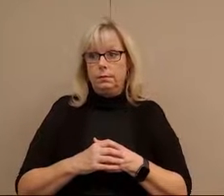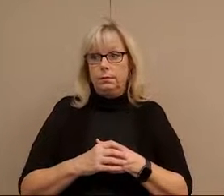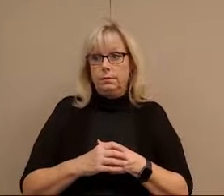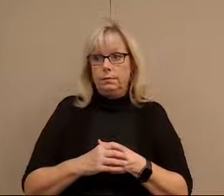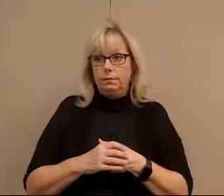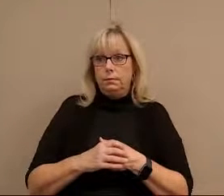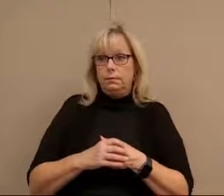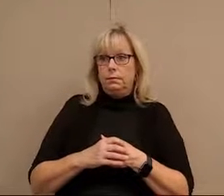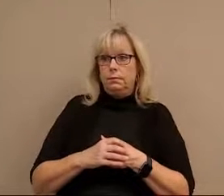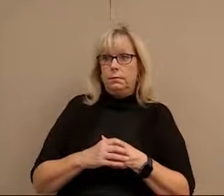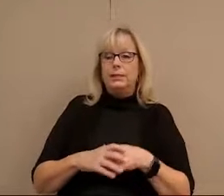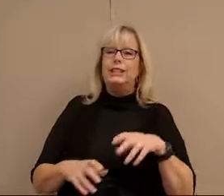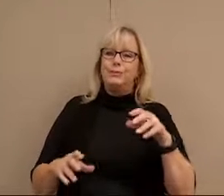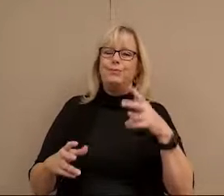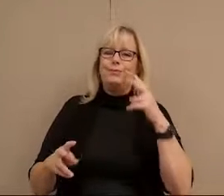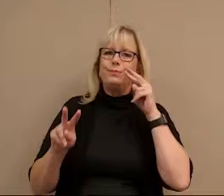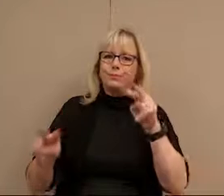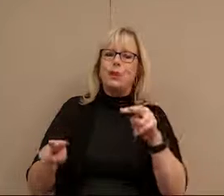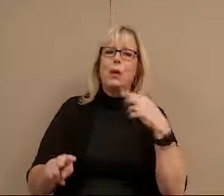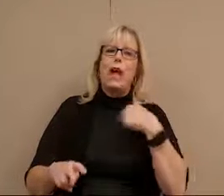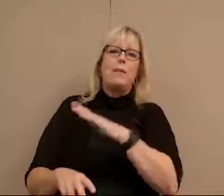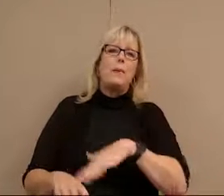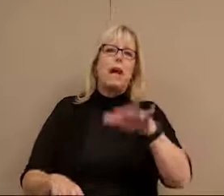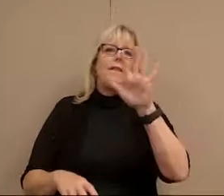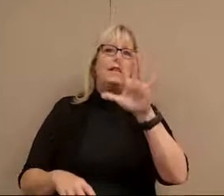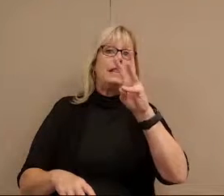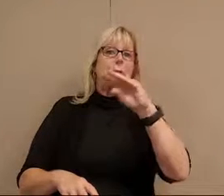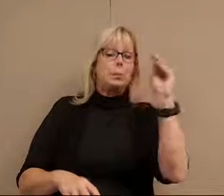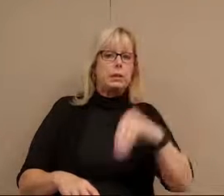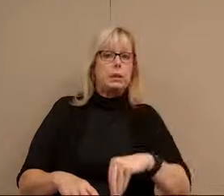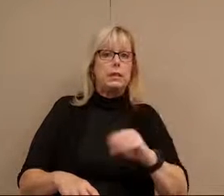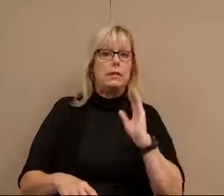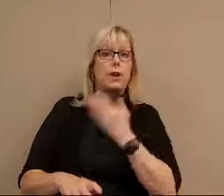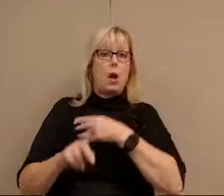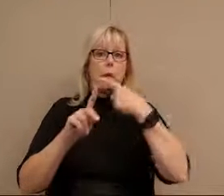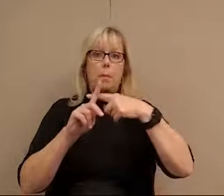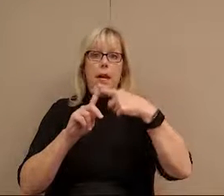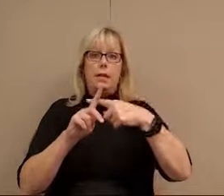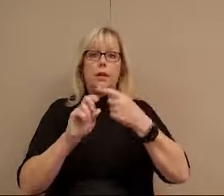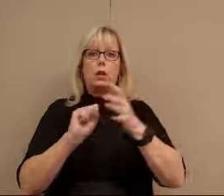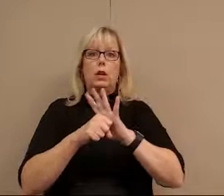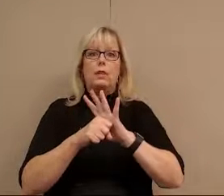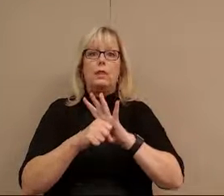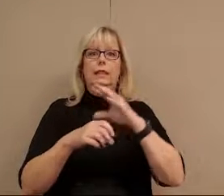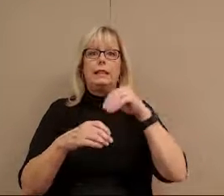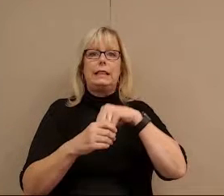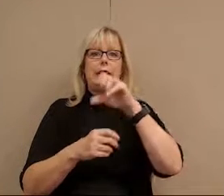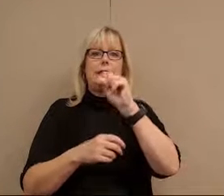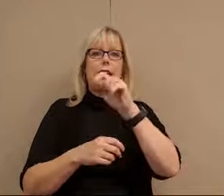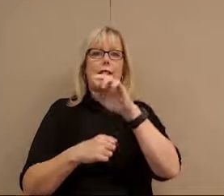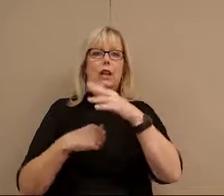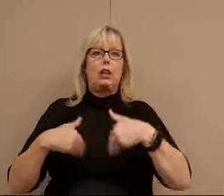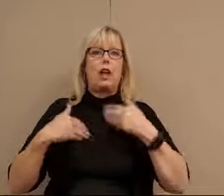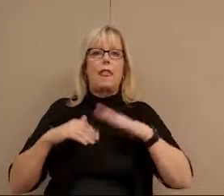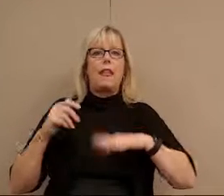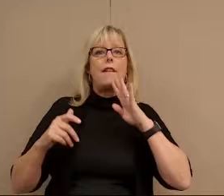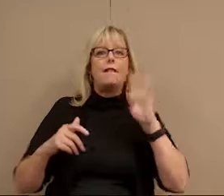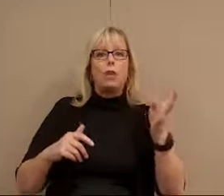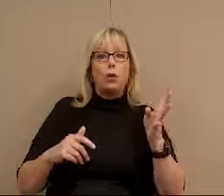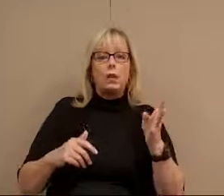Okay. So you can see that we have about 56% of our positive cases right now in St. Clair County are under the age of